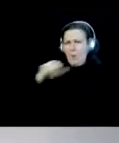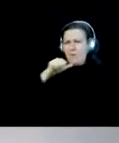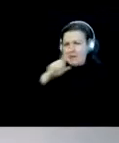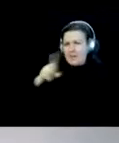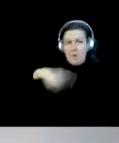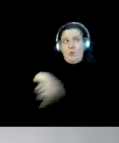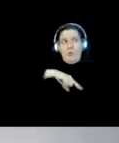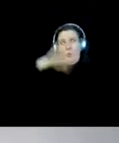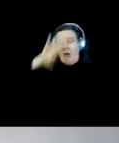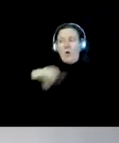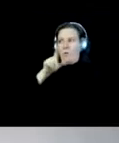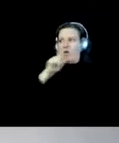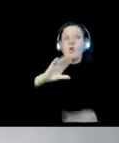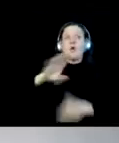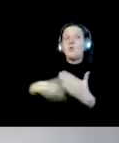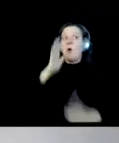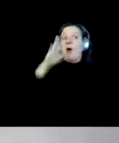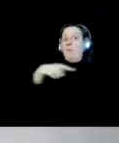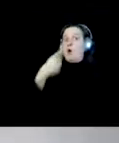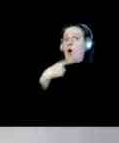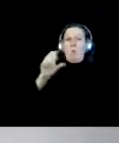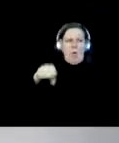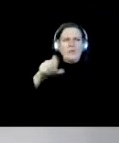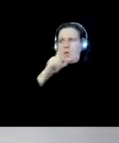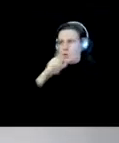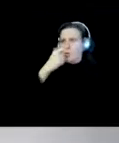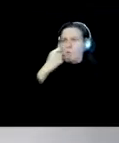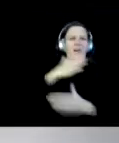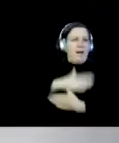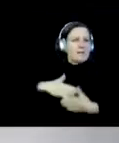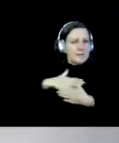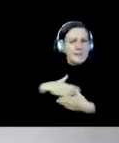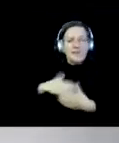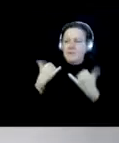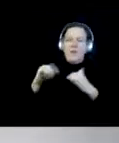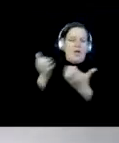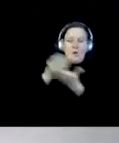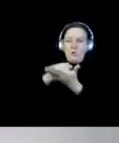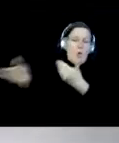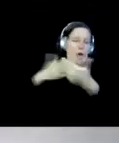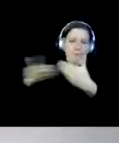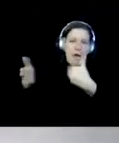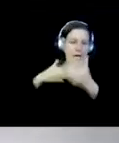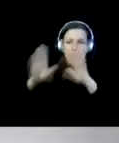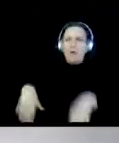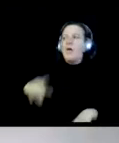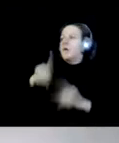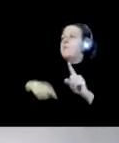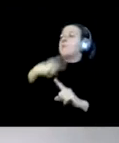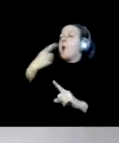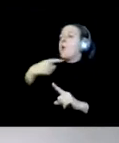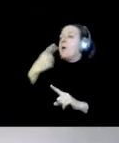but we're all gonna say it because there's some pleasure in it, and you'll still want to buy it anyway, or we can't say the thing we're really saying,